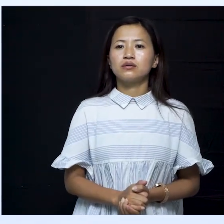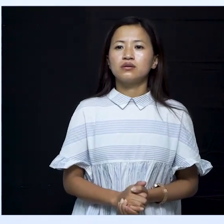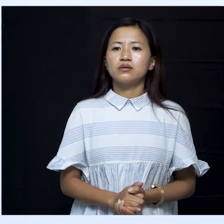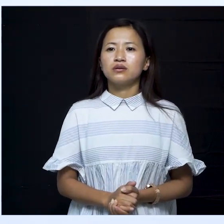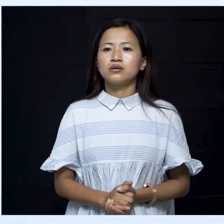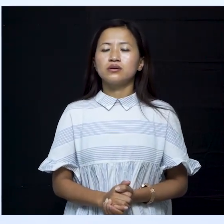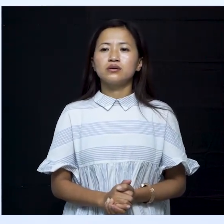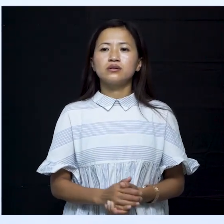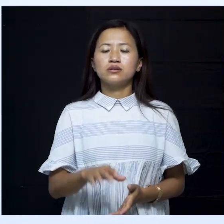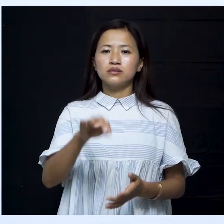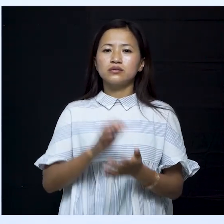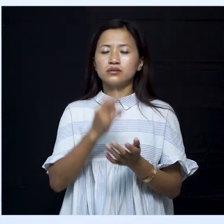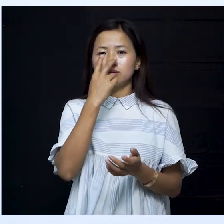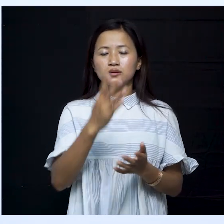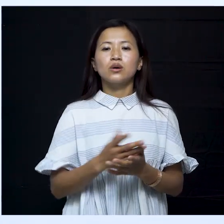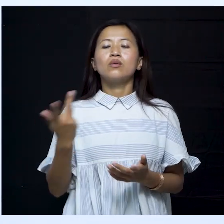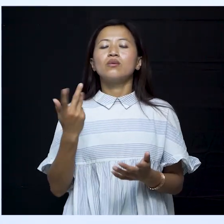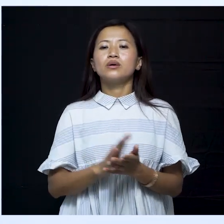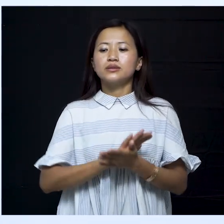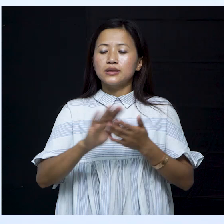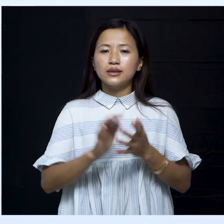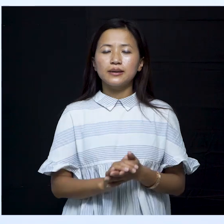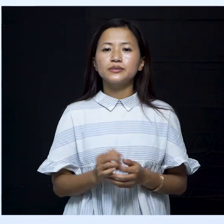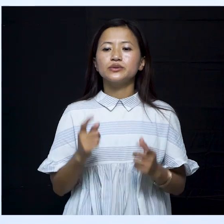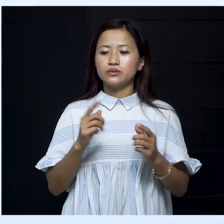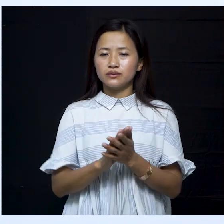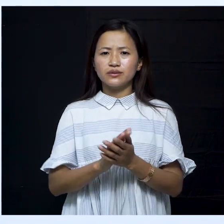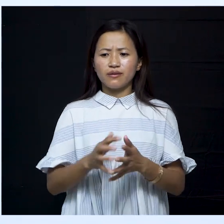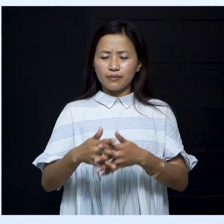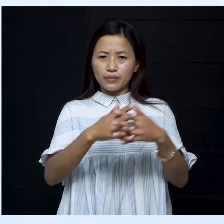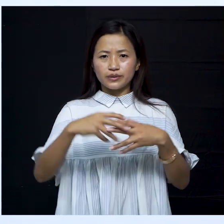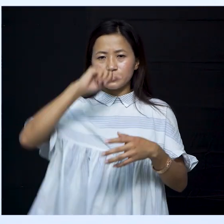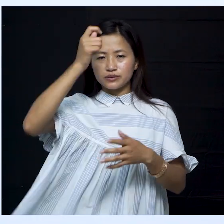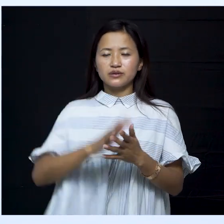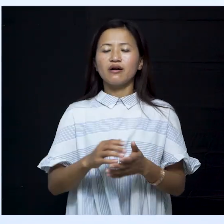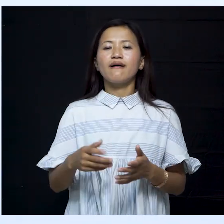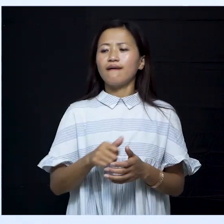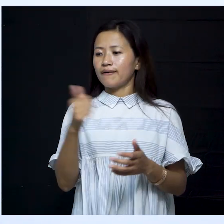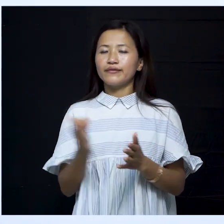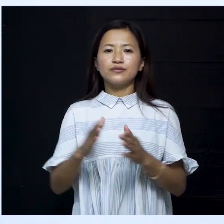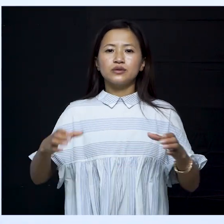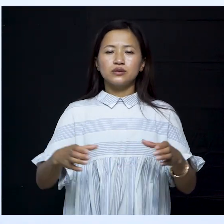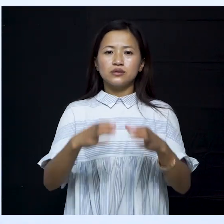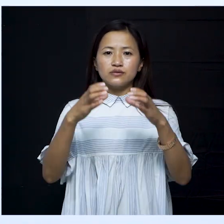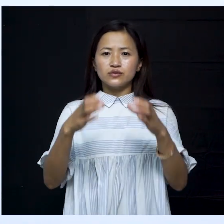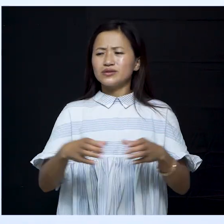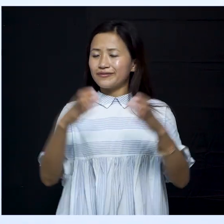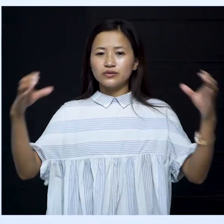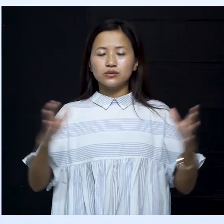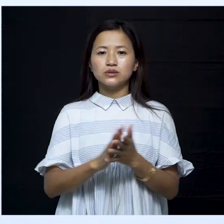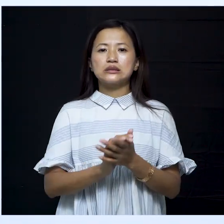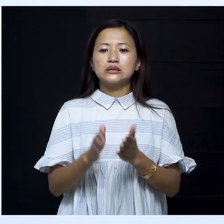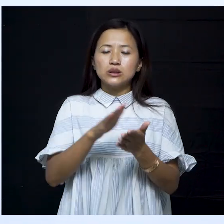Okay, so now let's take a look at it. What happened to the American English after toasting? The formalism or the passive voice that